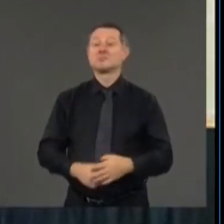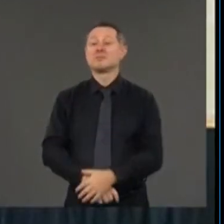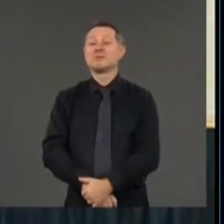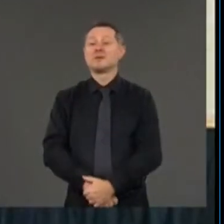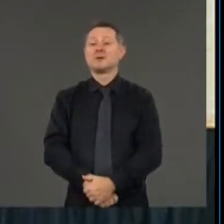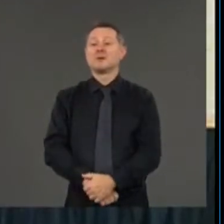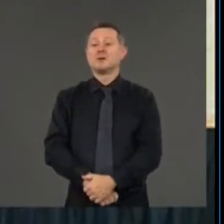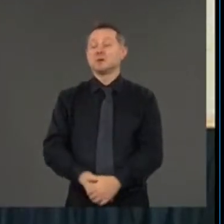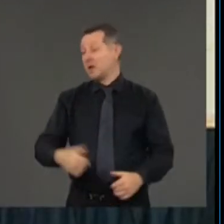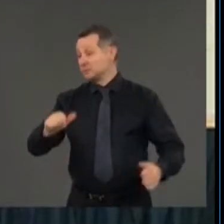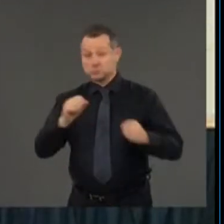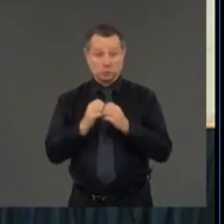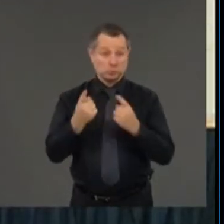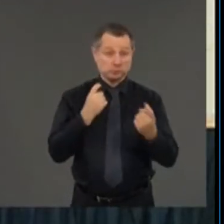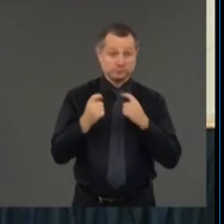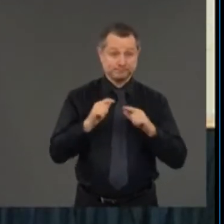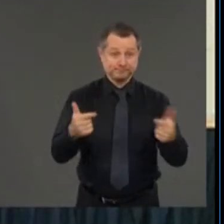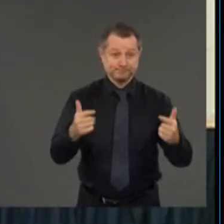Others?